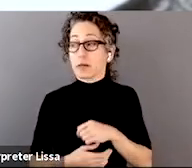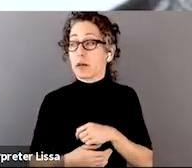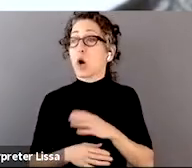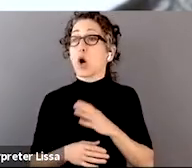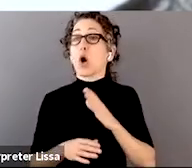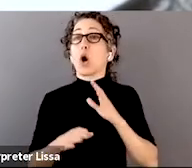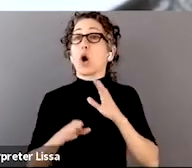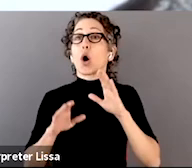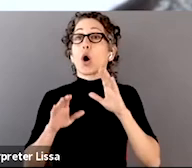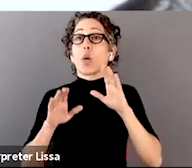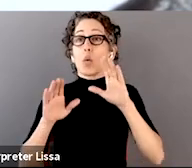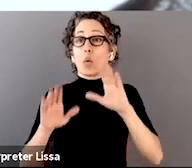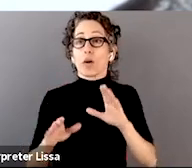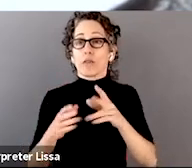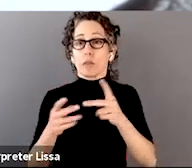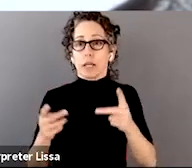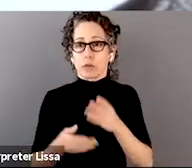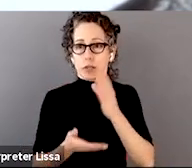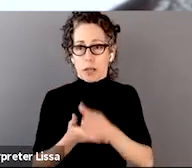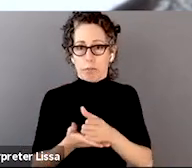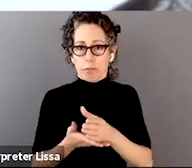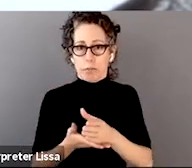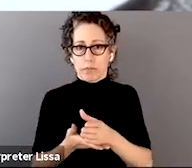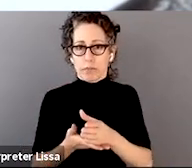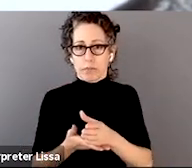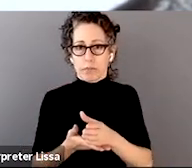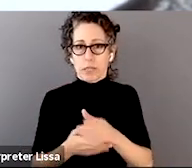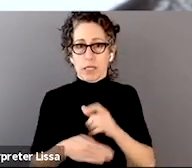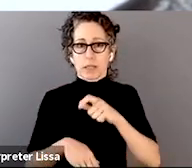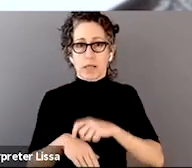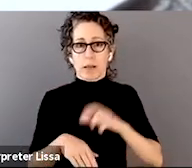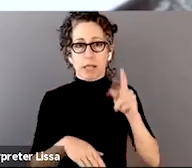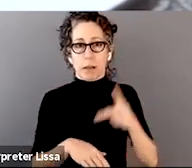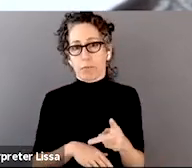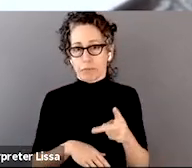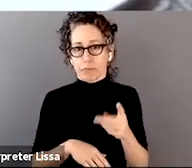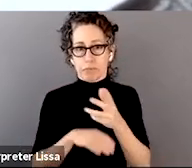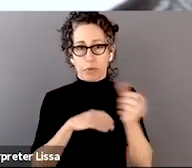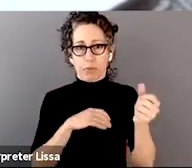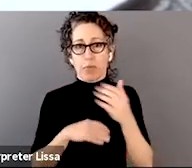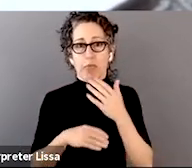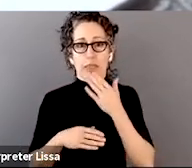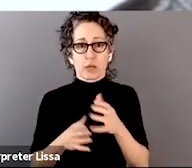and also because our time is up. Exactly. So thank you all